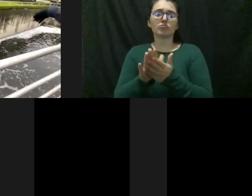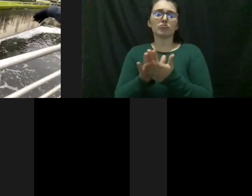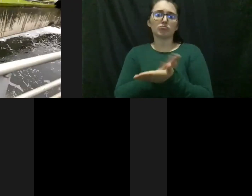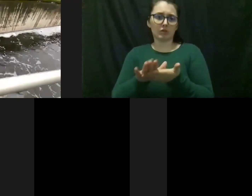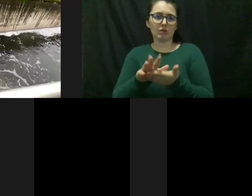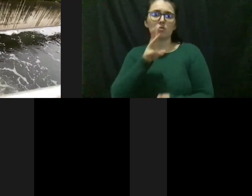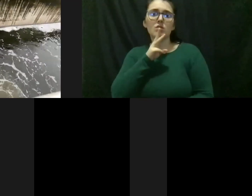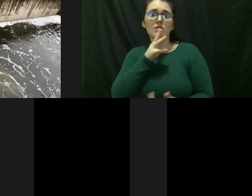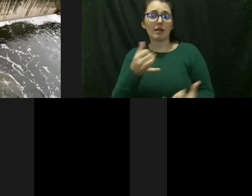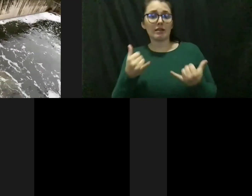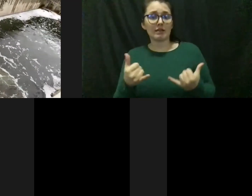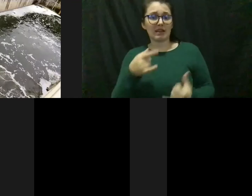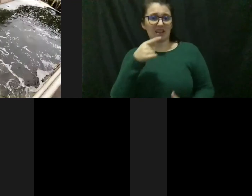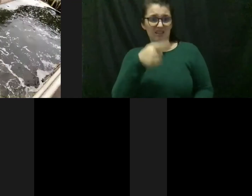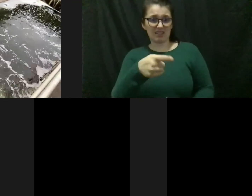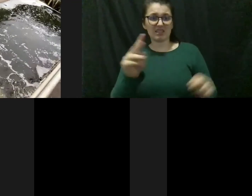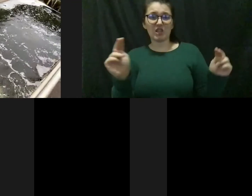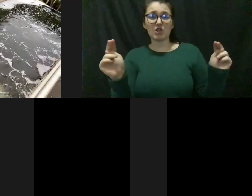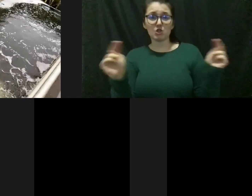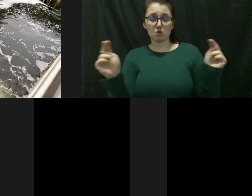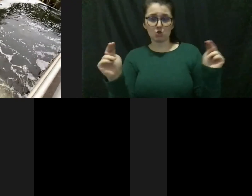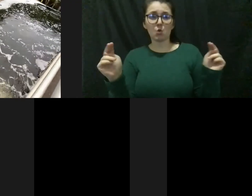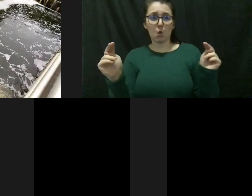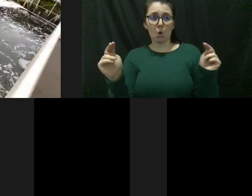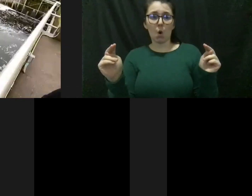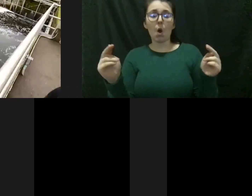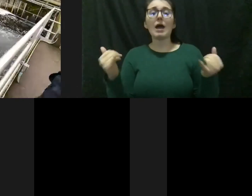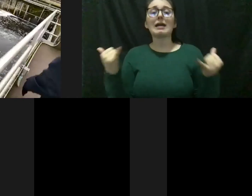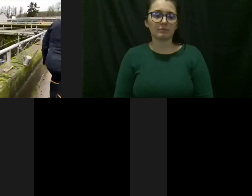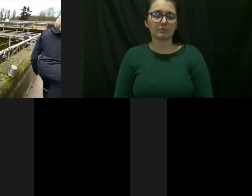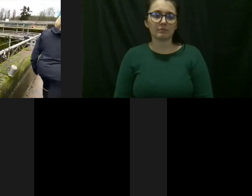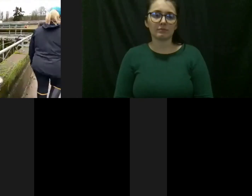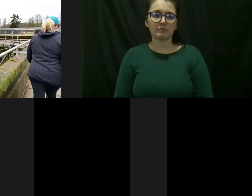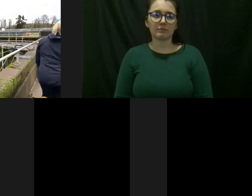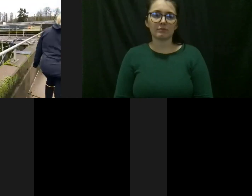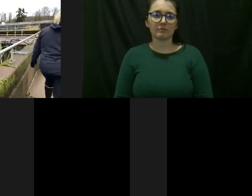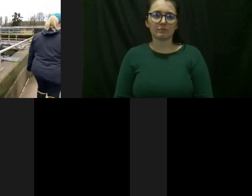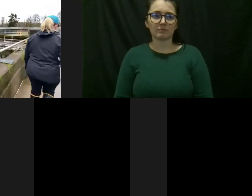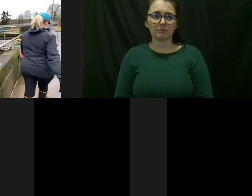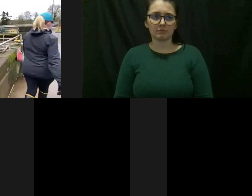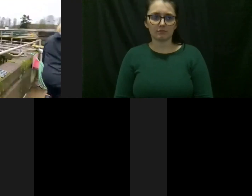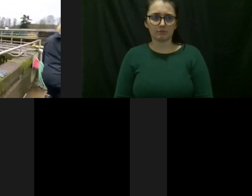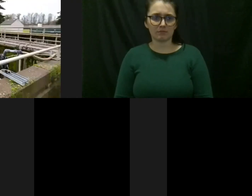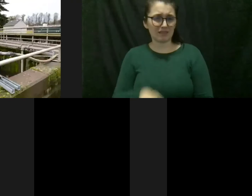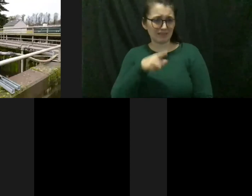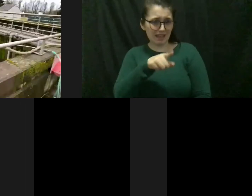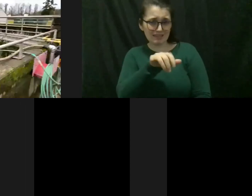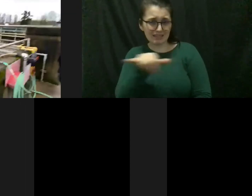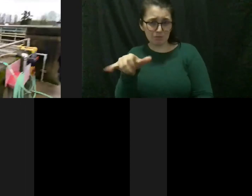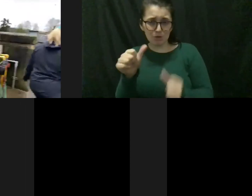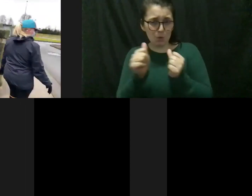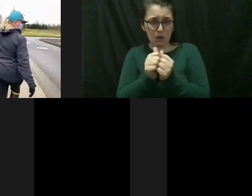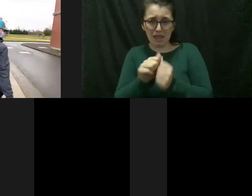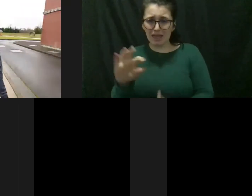Okay. And then, because we don't want to release sodium hypochlorite into the Willamette River, we come down to